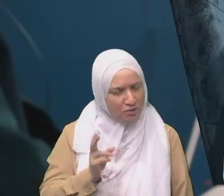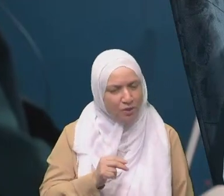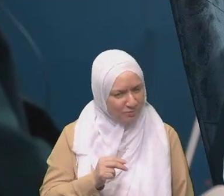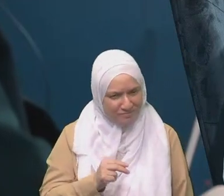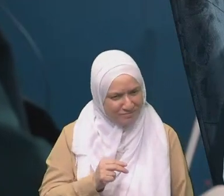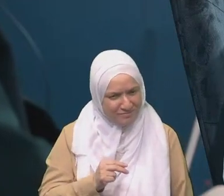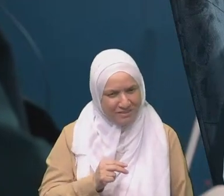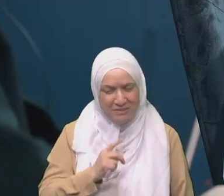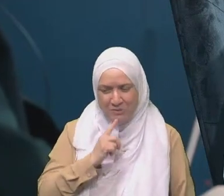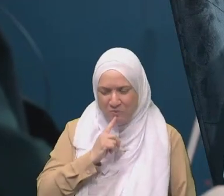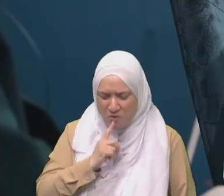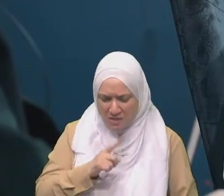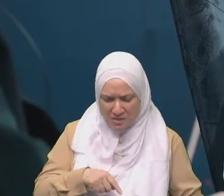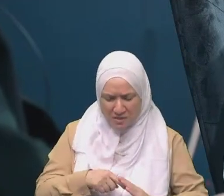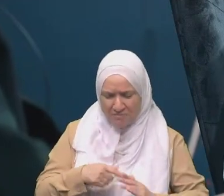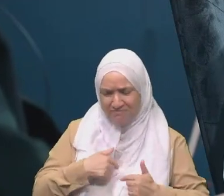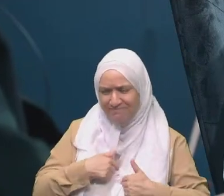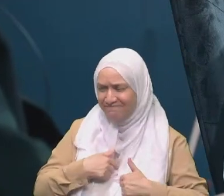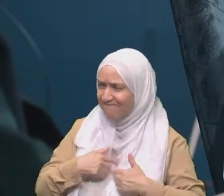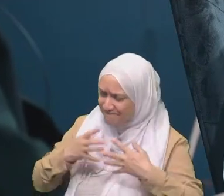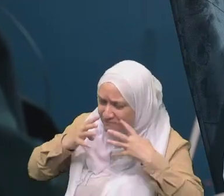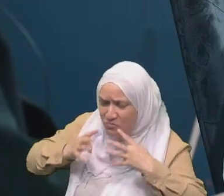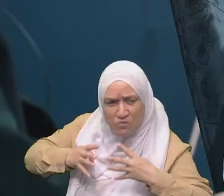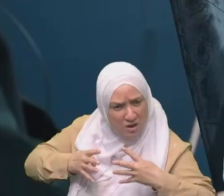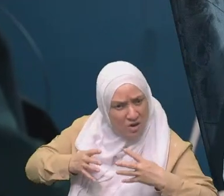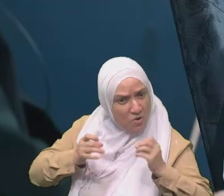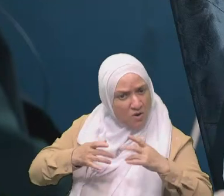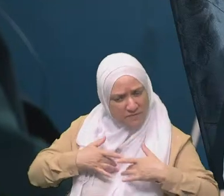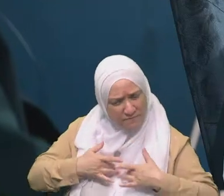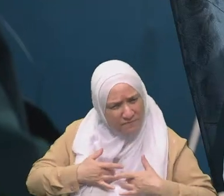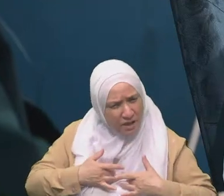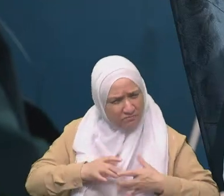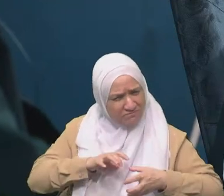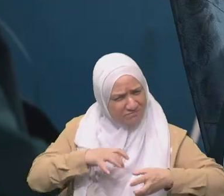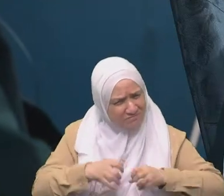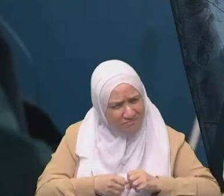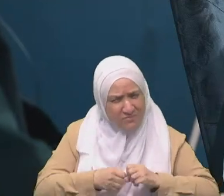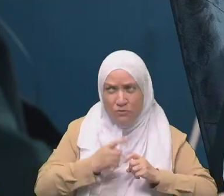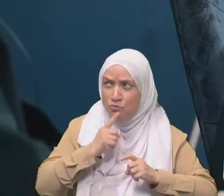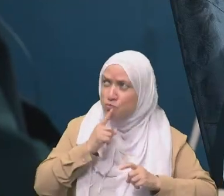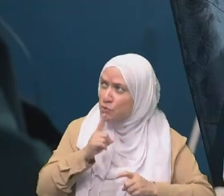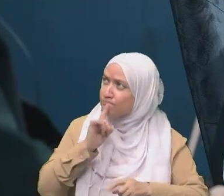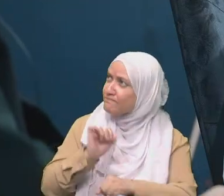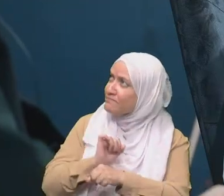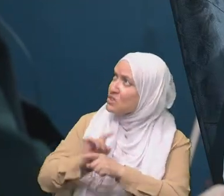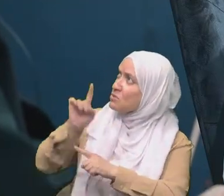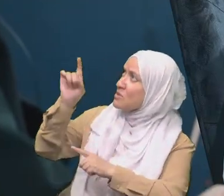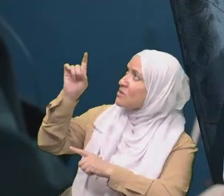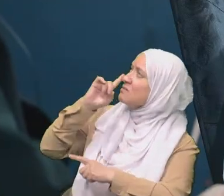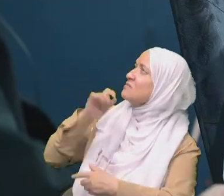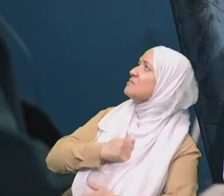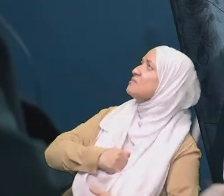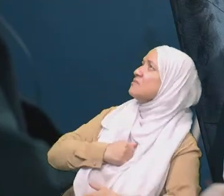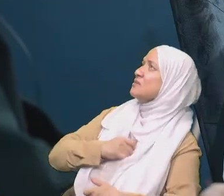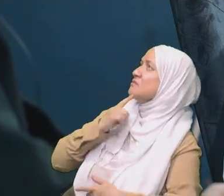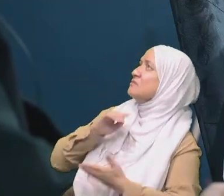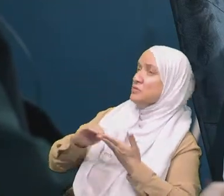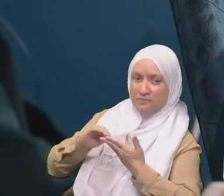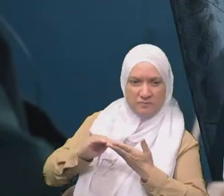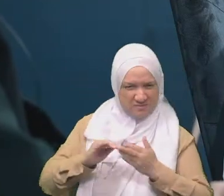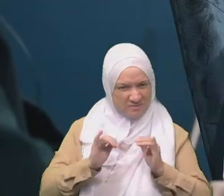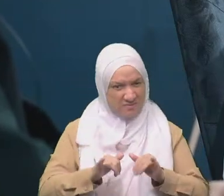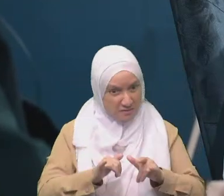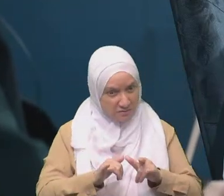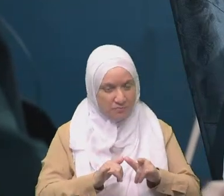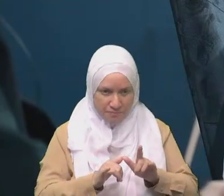you can't do this. That is extremely, this is the biggest delusion. But you need to make sure that in you, if you would like to return back to